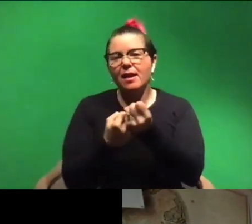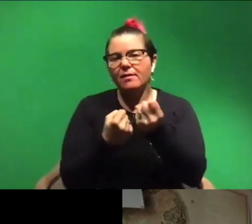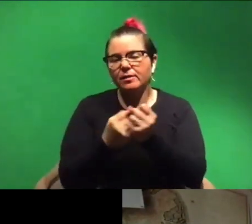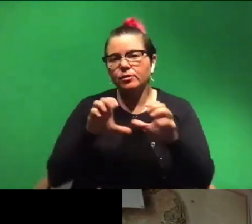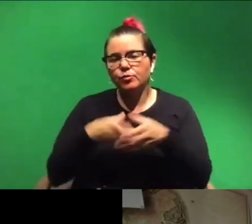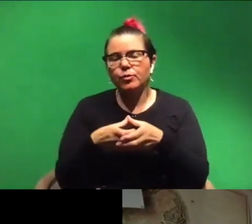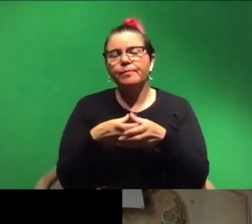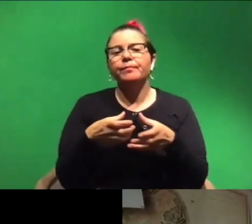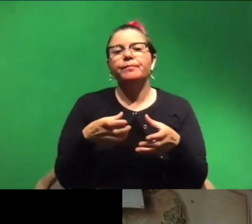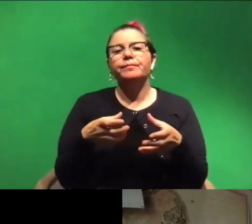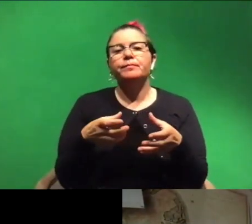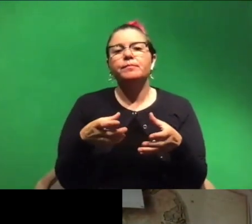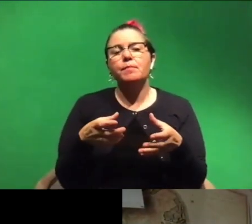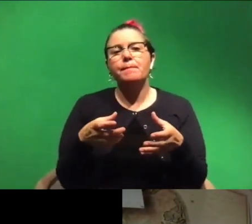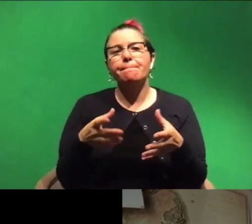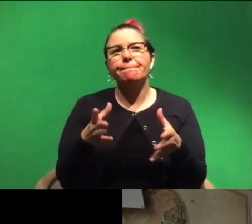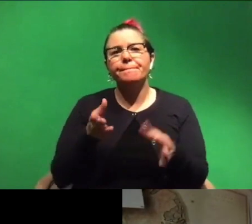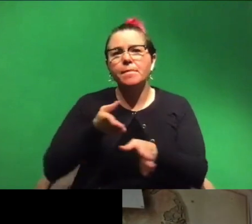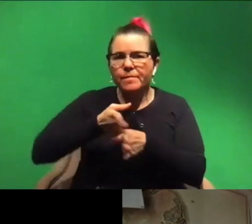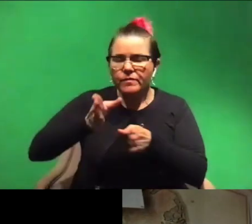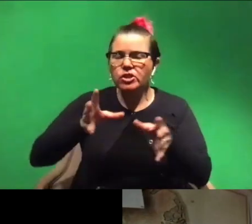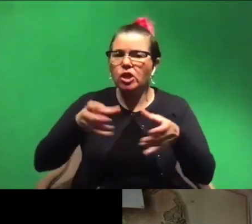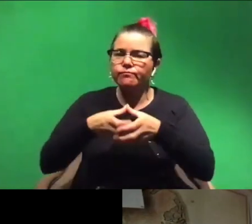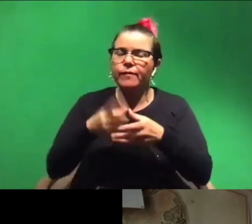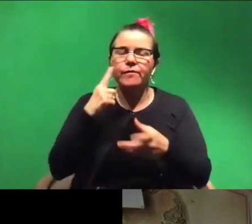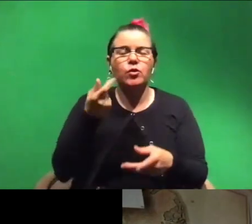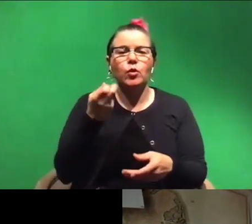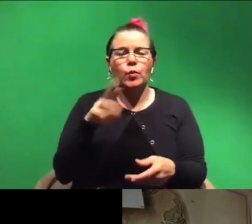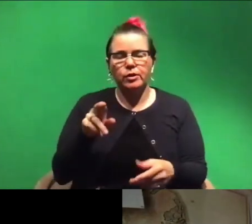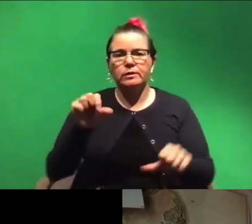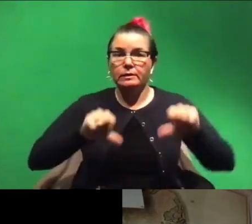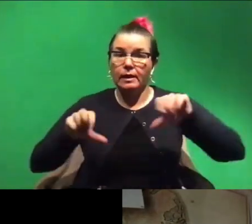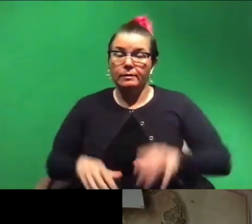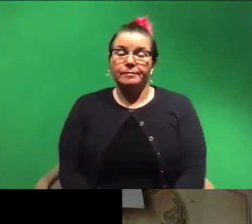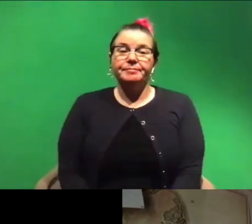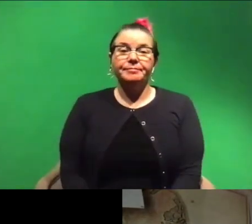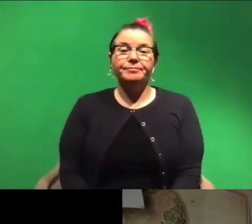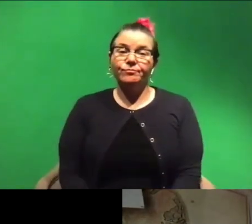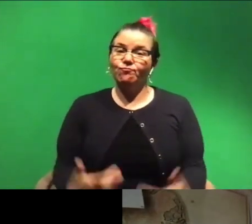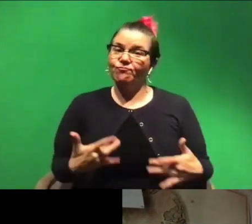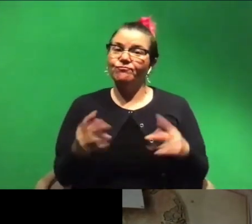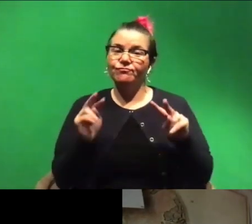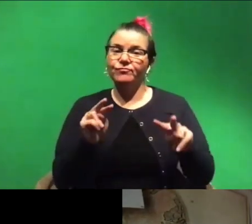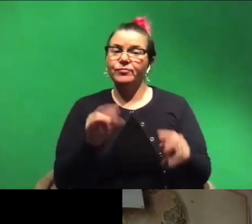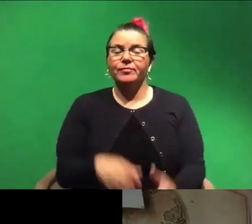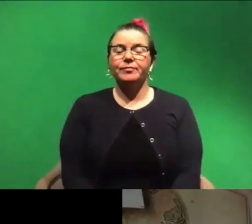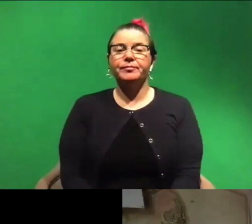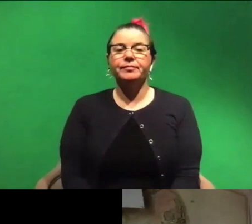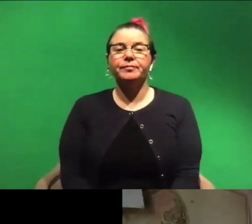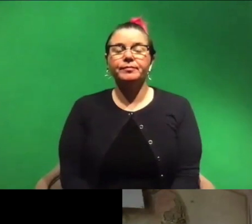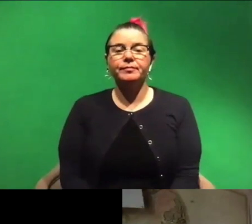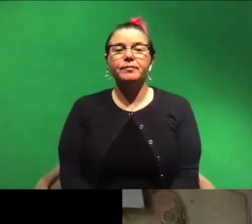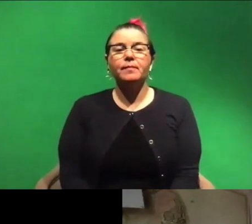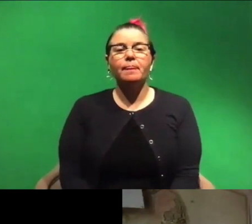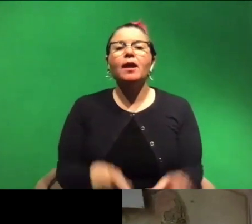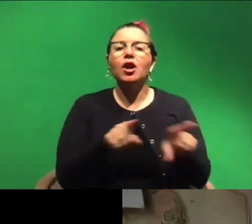and professional society for queer scientists, and so we're really excited about that. And we're also